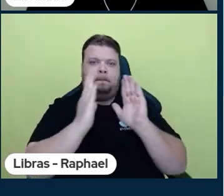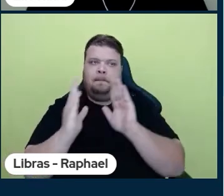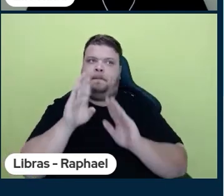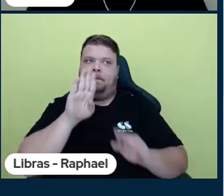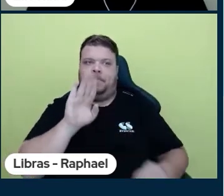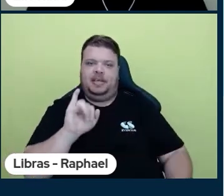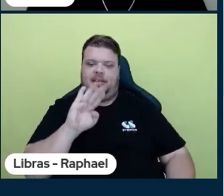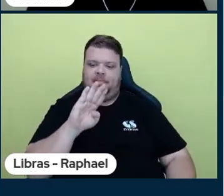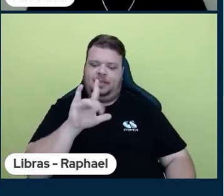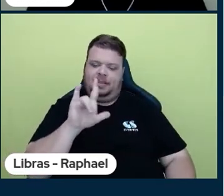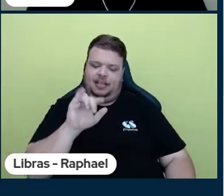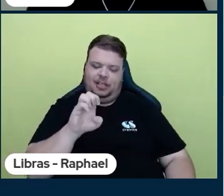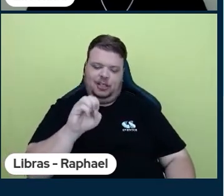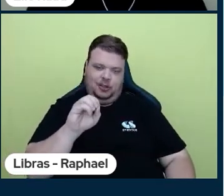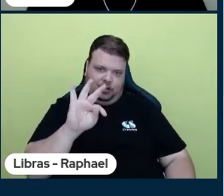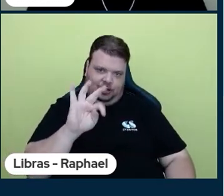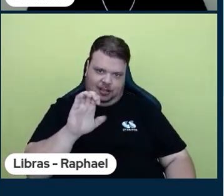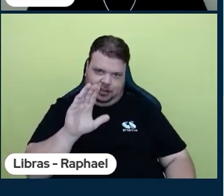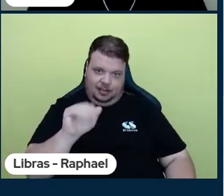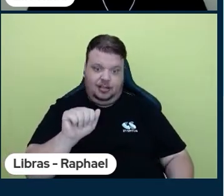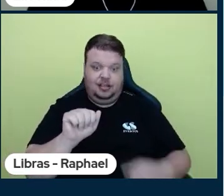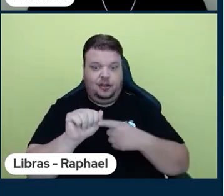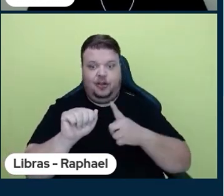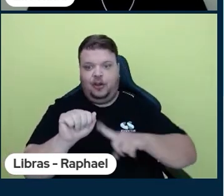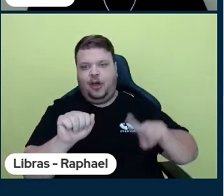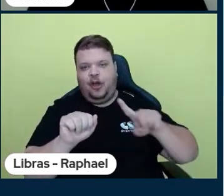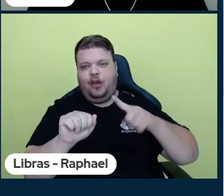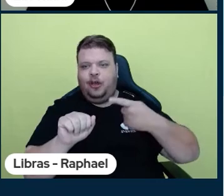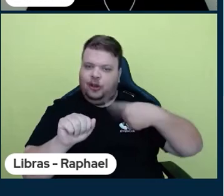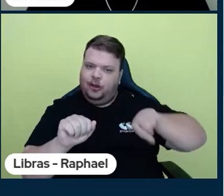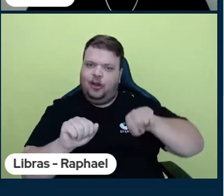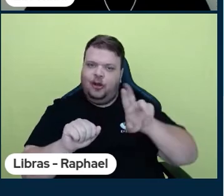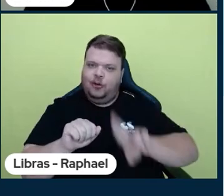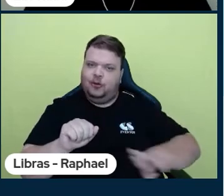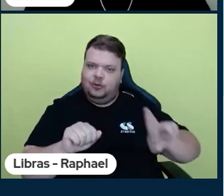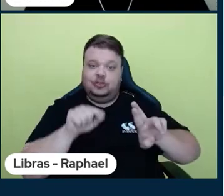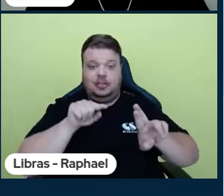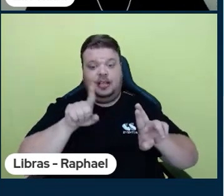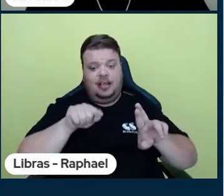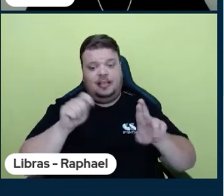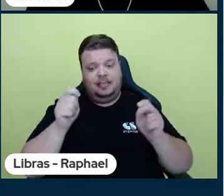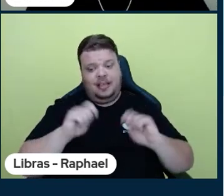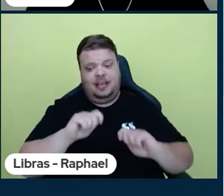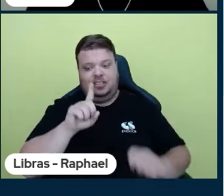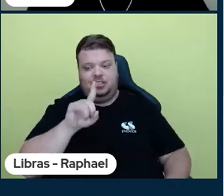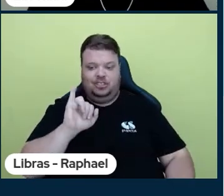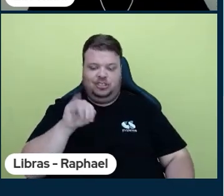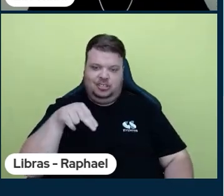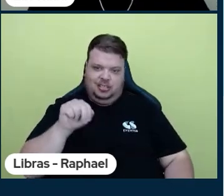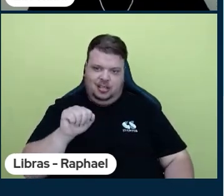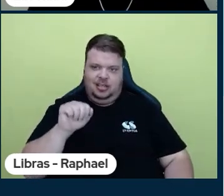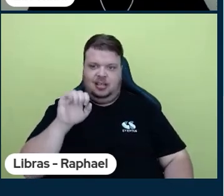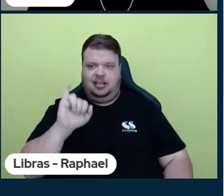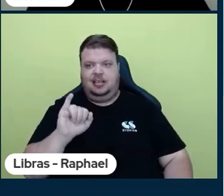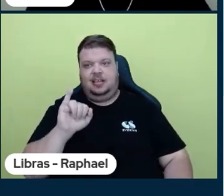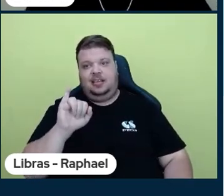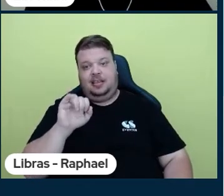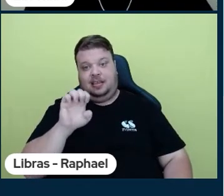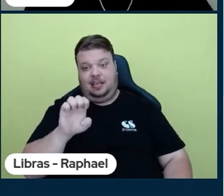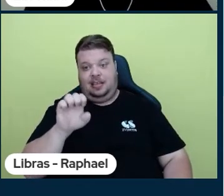powered chatbot, which is live on docs.wordlift.io. You can interact with the chatbot.